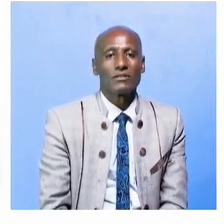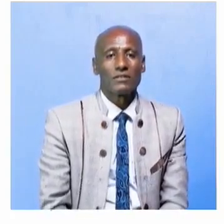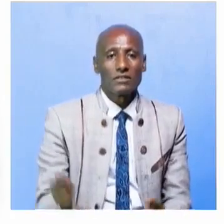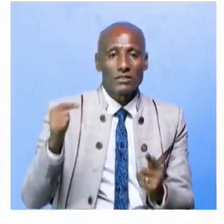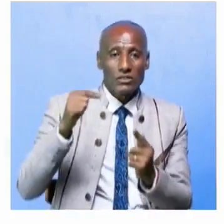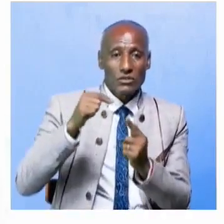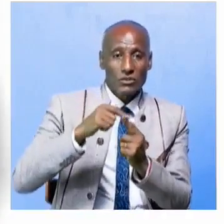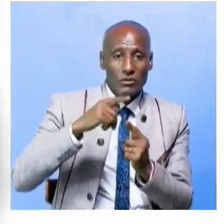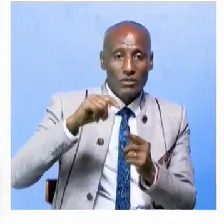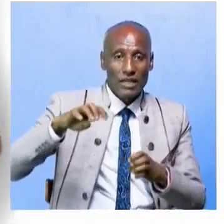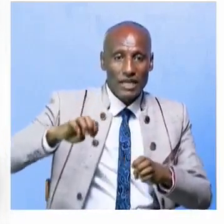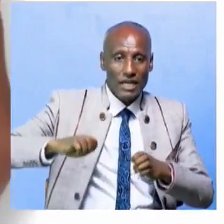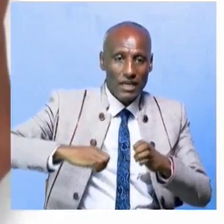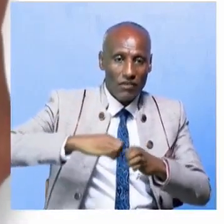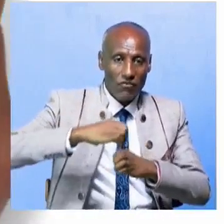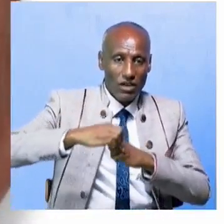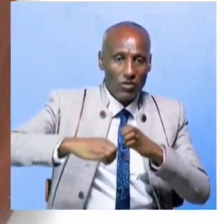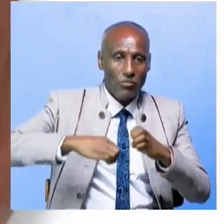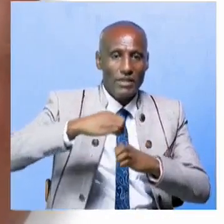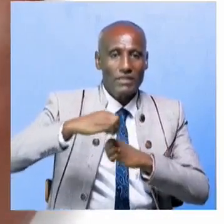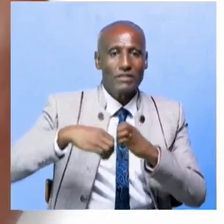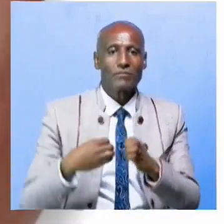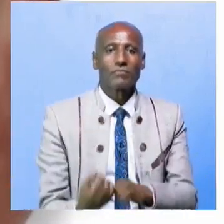to the environment.